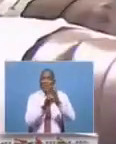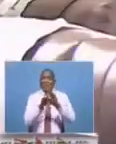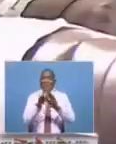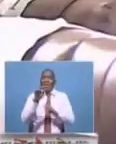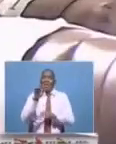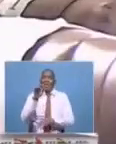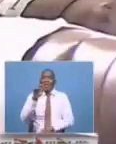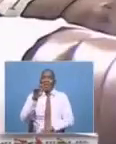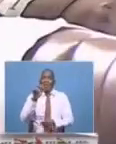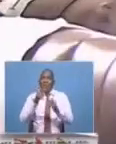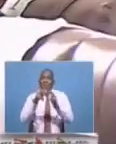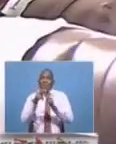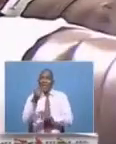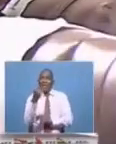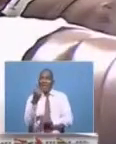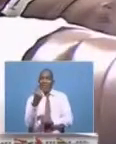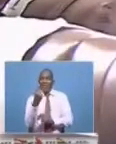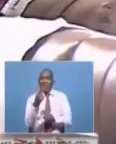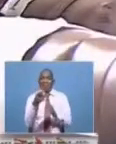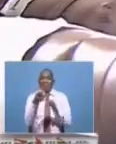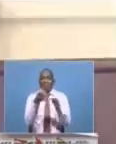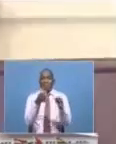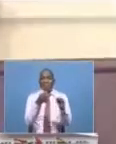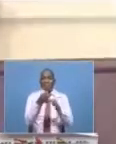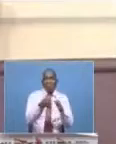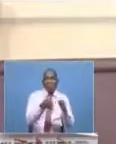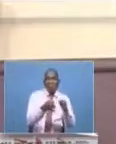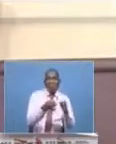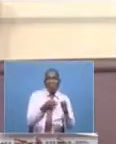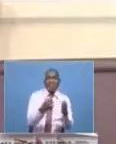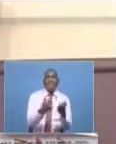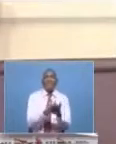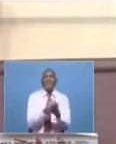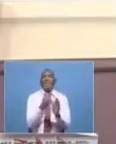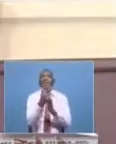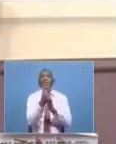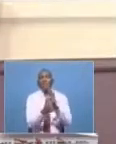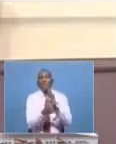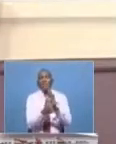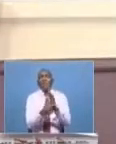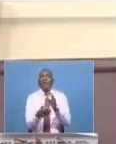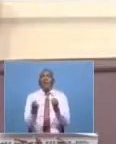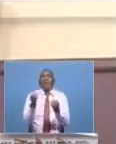which defines the laws of Ghana, it includes subsidiary legislation.